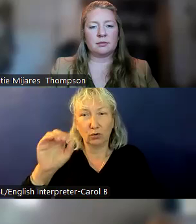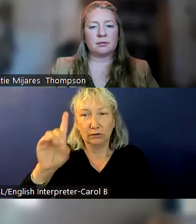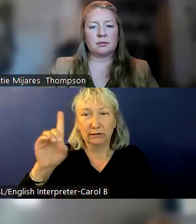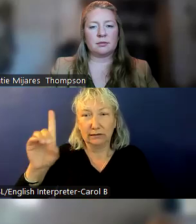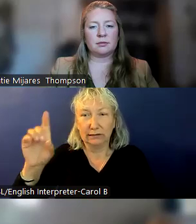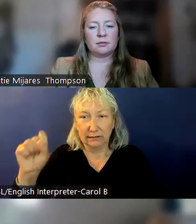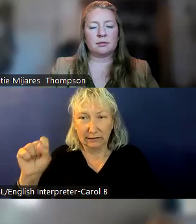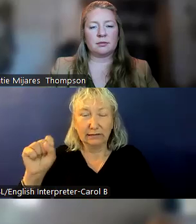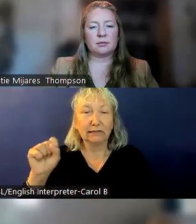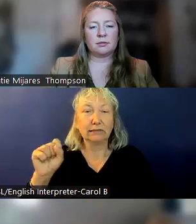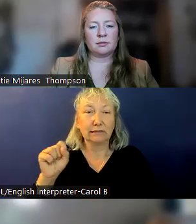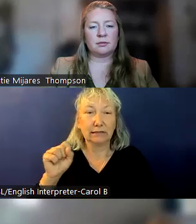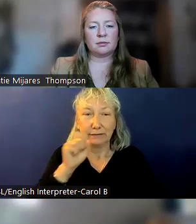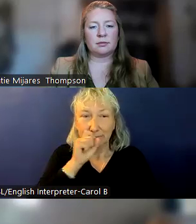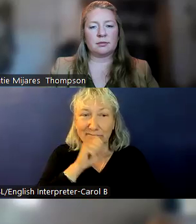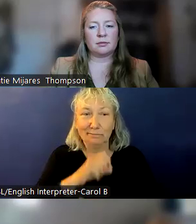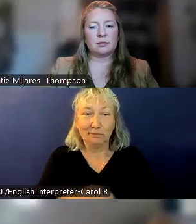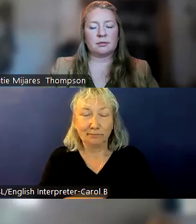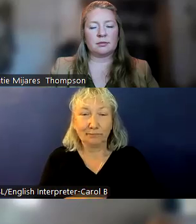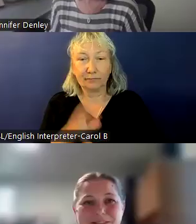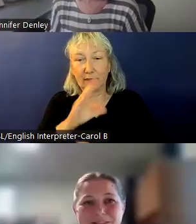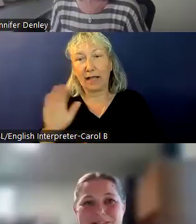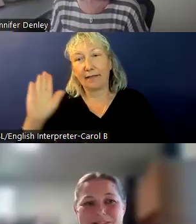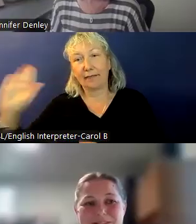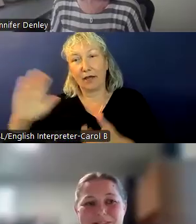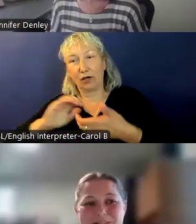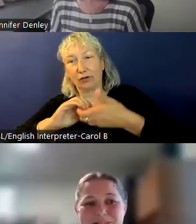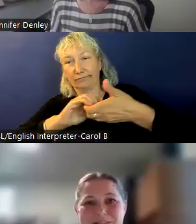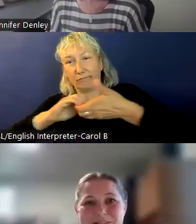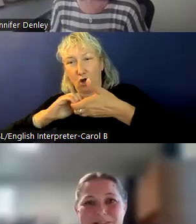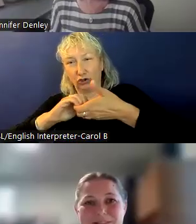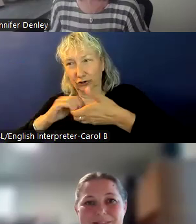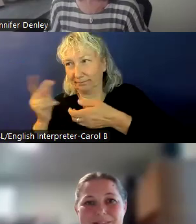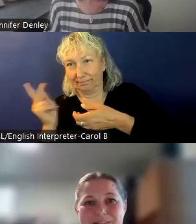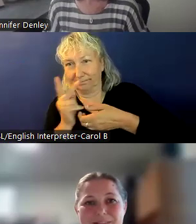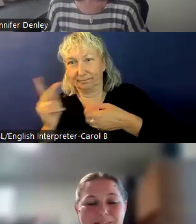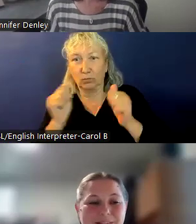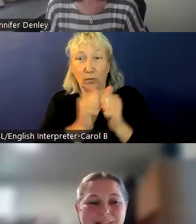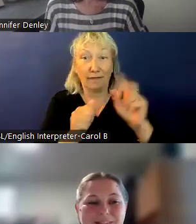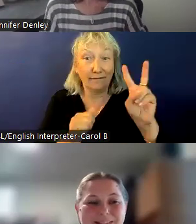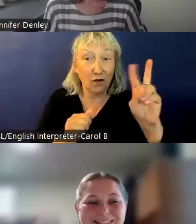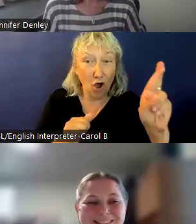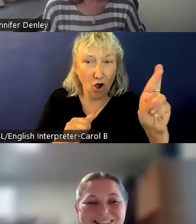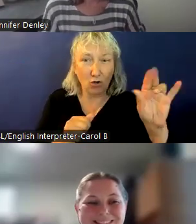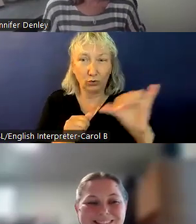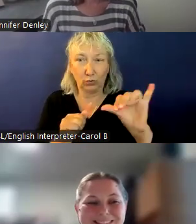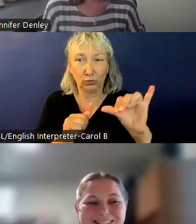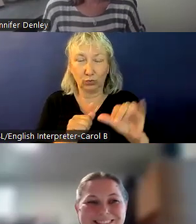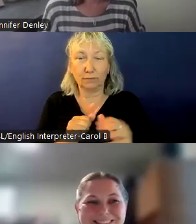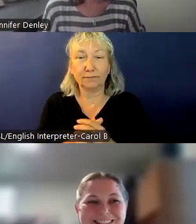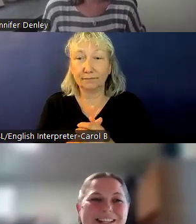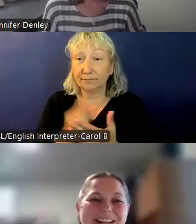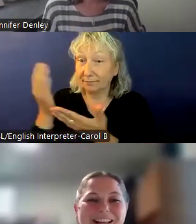Disabilities and also the partnership that we have with vocational rehabilitation. Cindy?